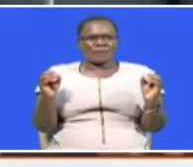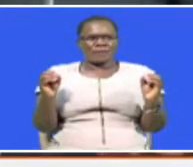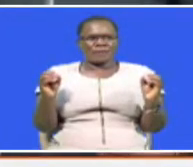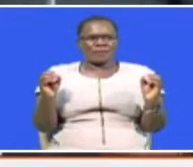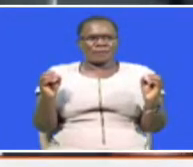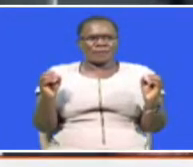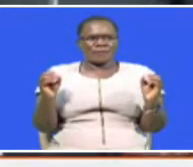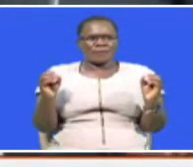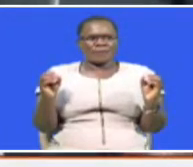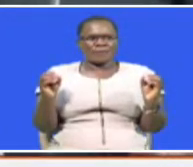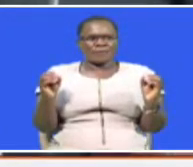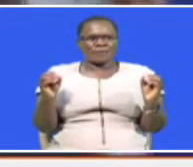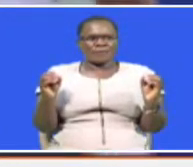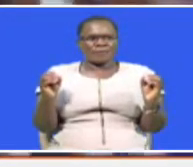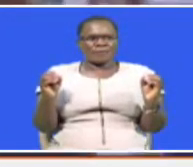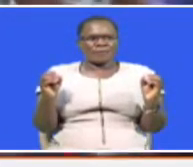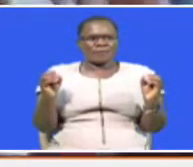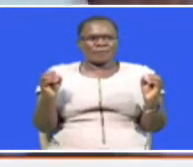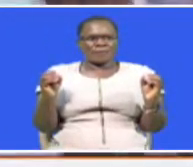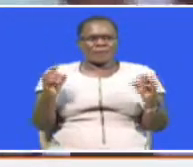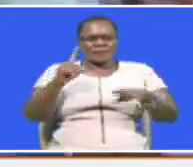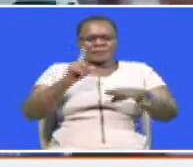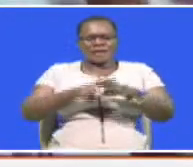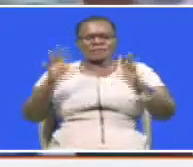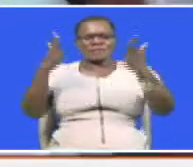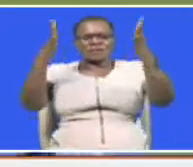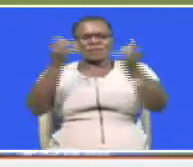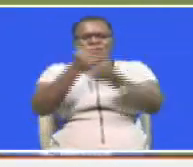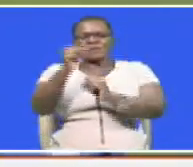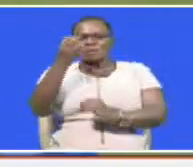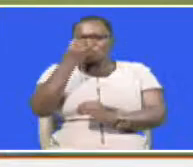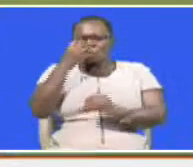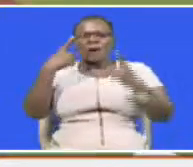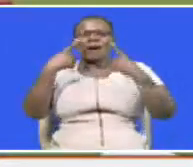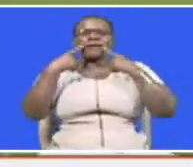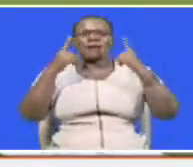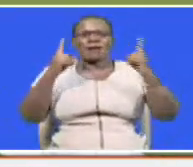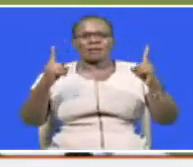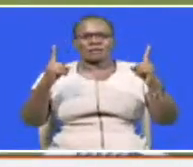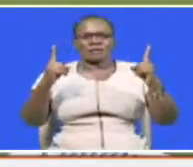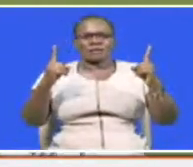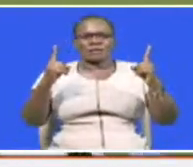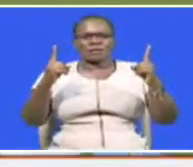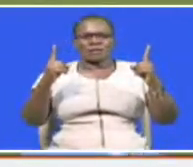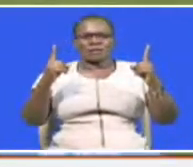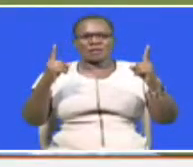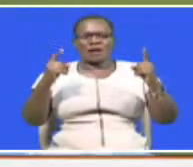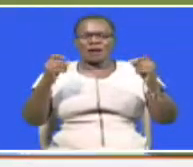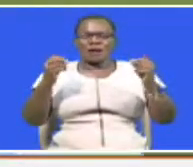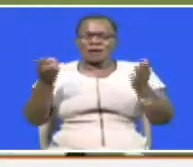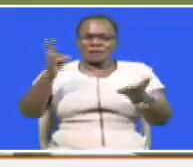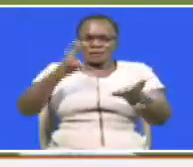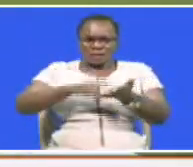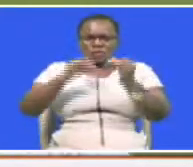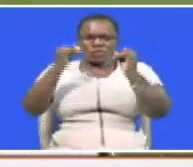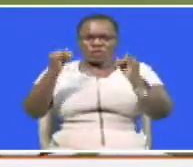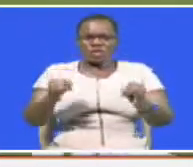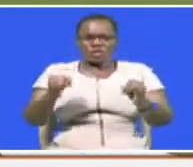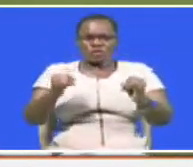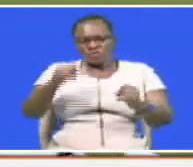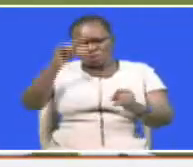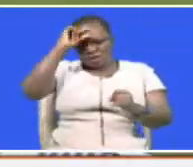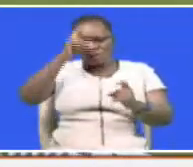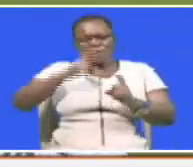get something. Following the ceremony, President Ruto announced that world beaters will be fitted by his